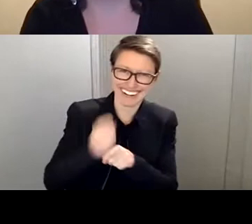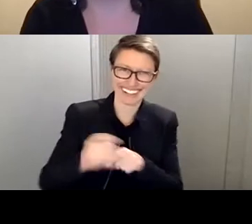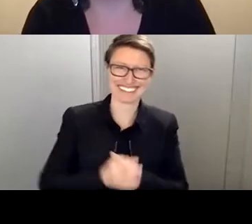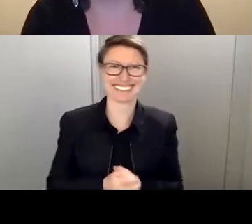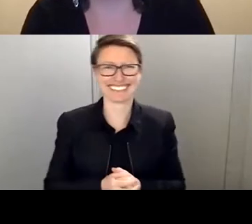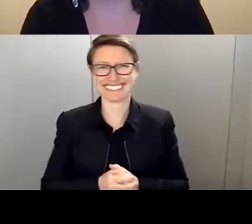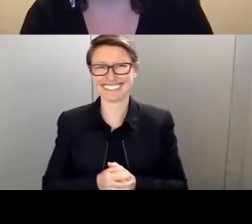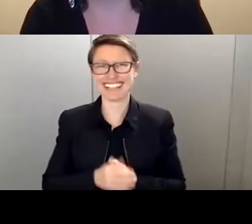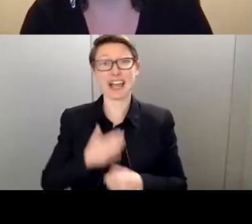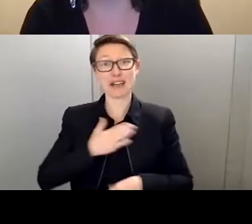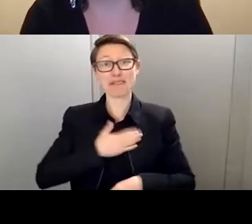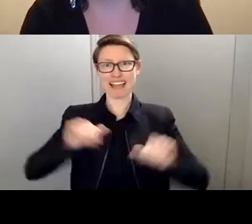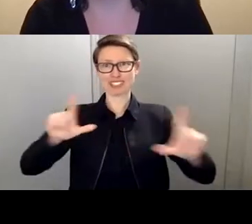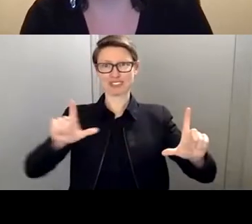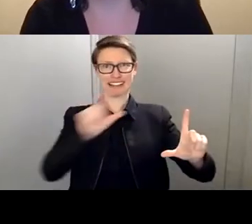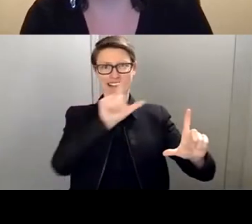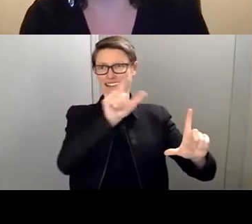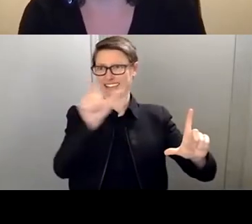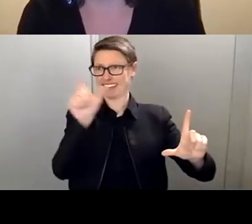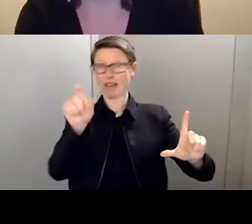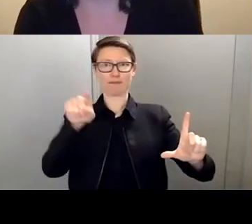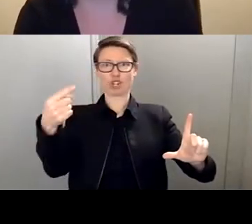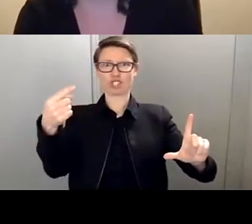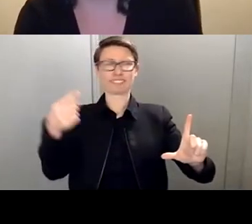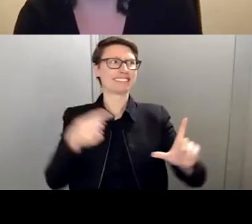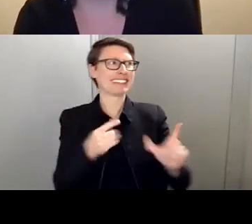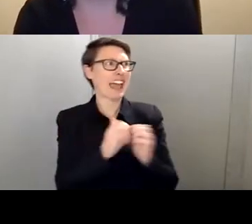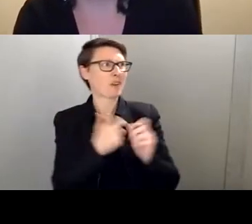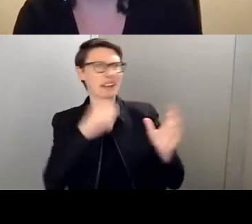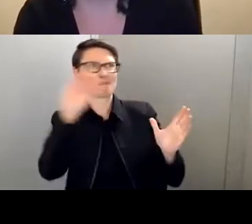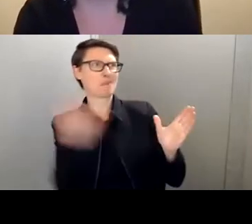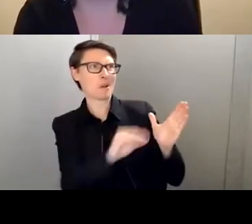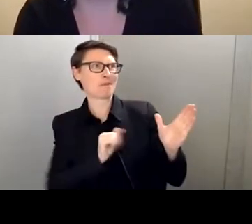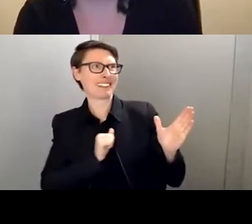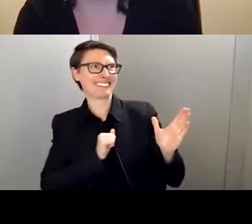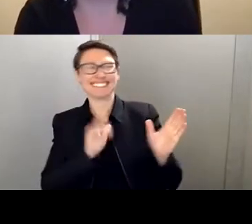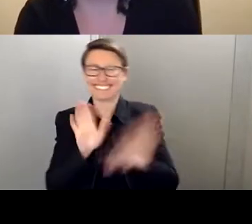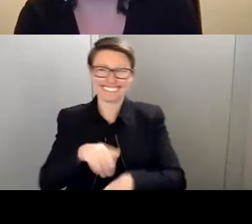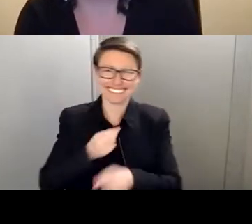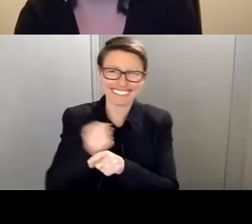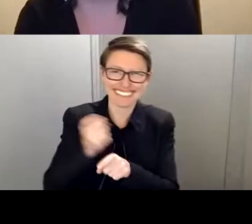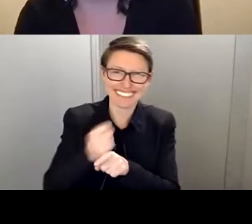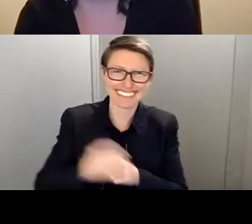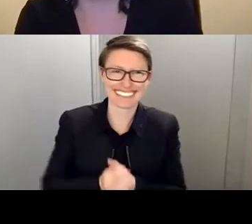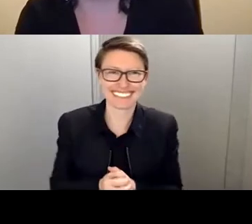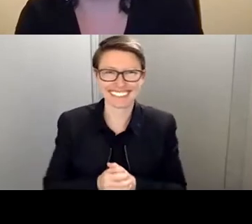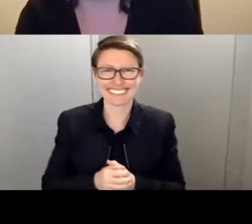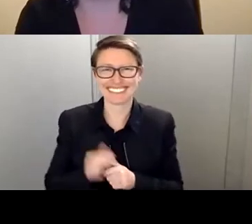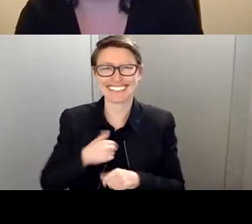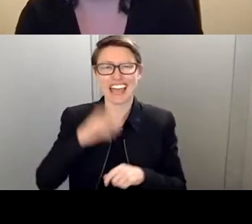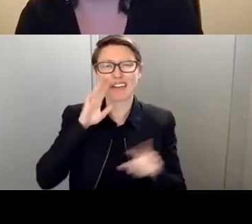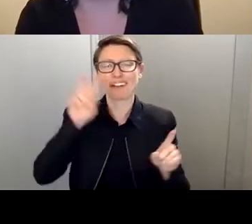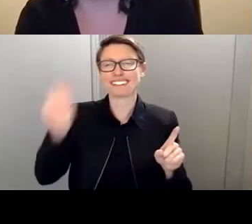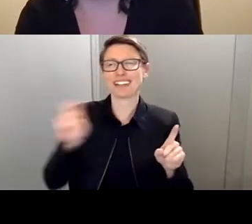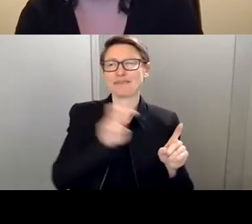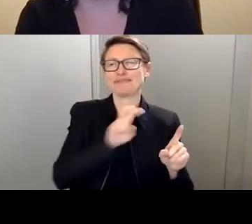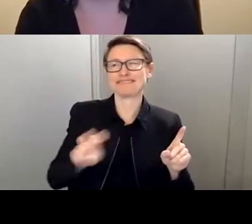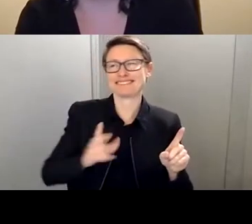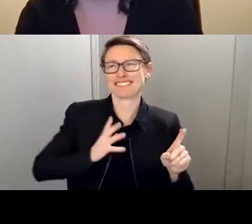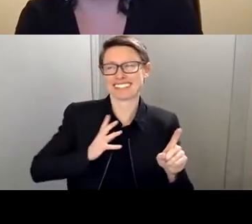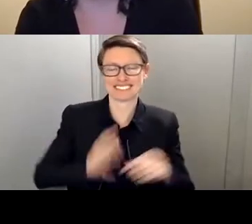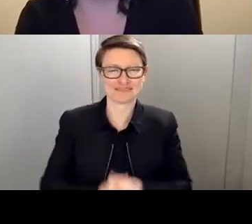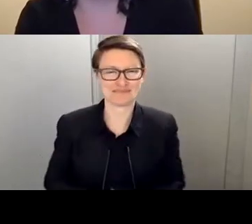screen. So. How do I change that? No, I'm just kidding. I'll popcorn around after this. Don't worry.